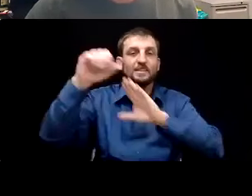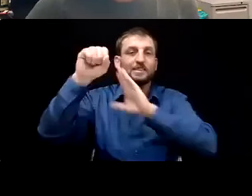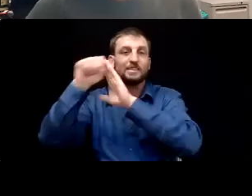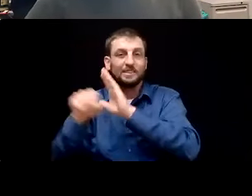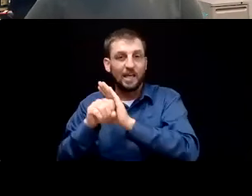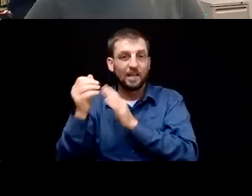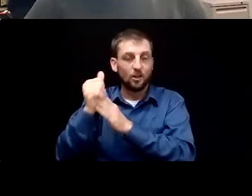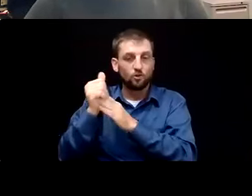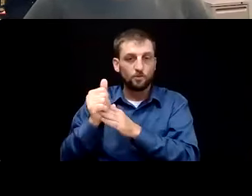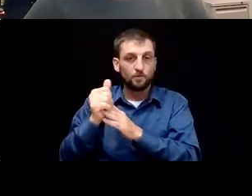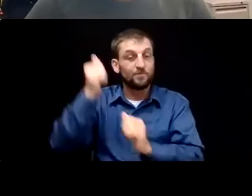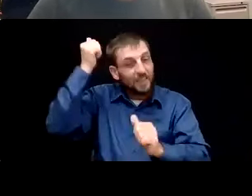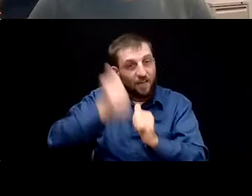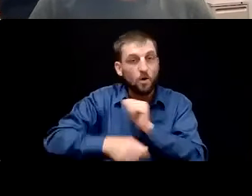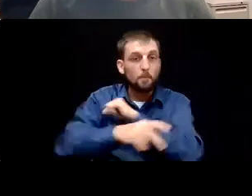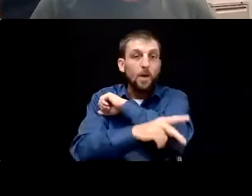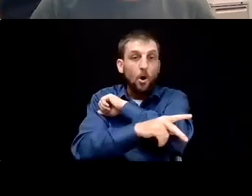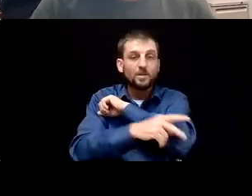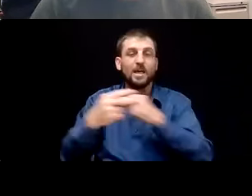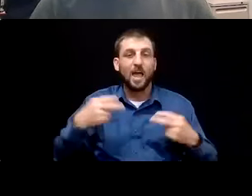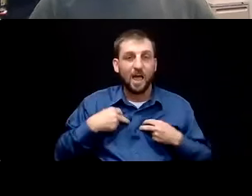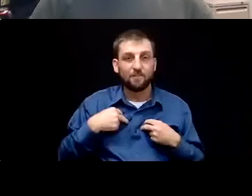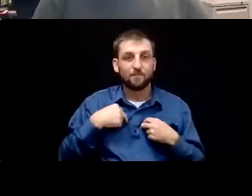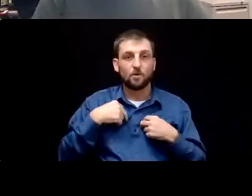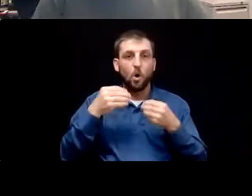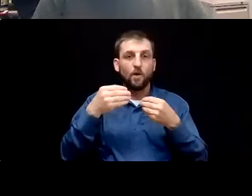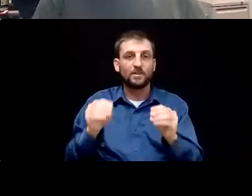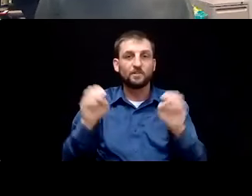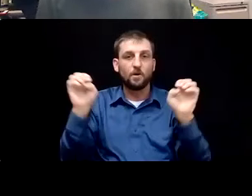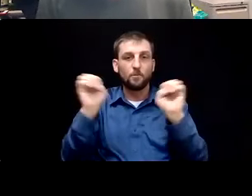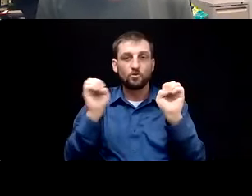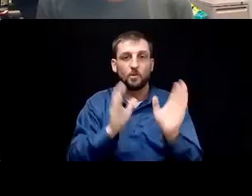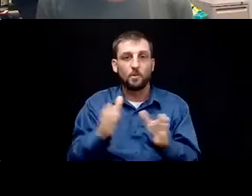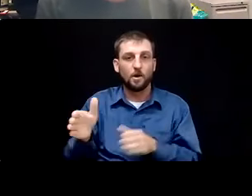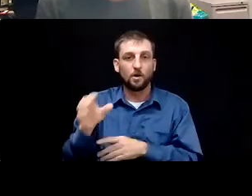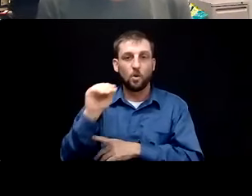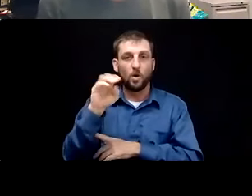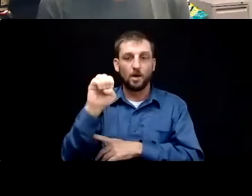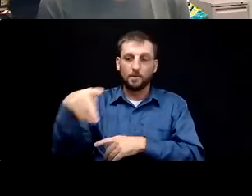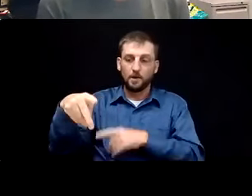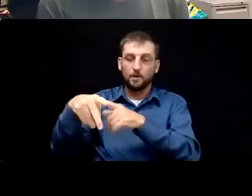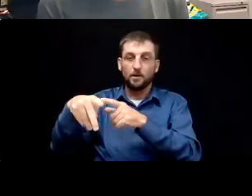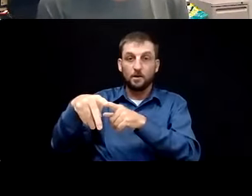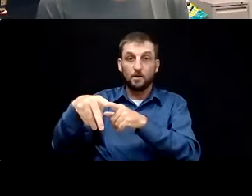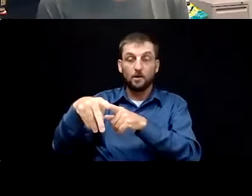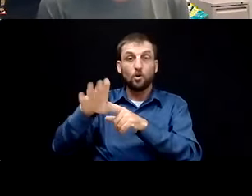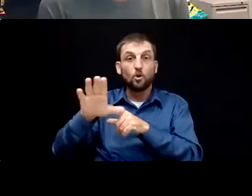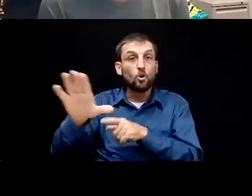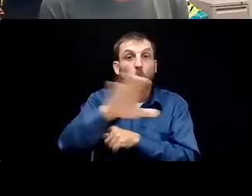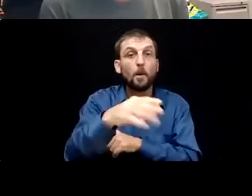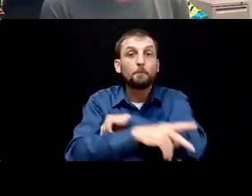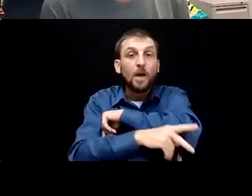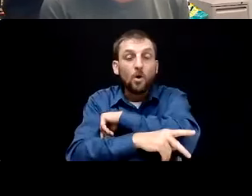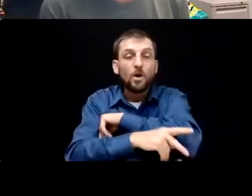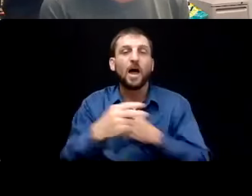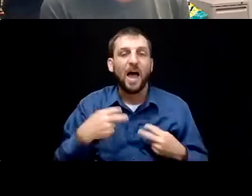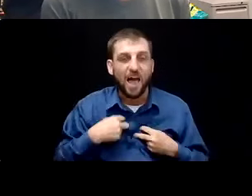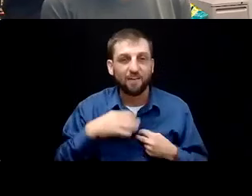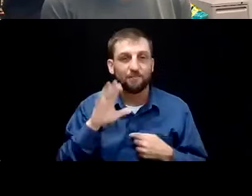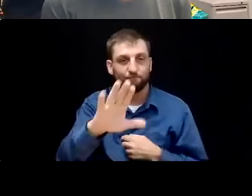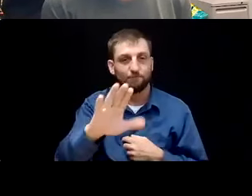Every parish has an Office of Emergency Preparedness. So everybody's parish that they live in has an Office of Emergency